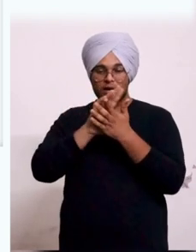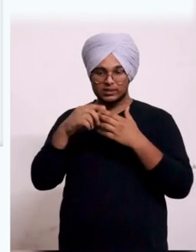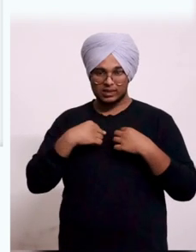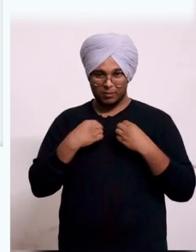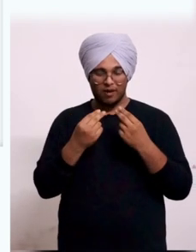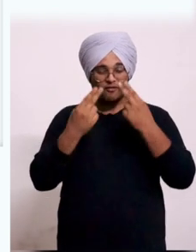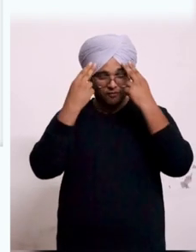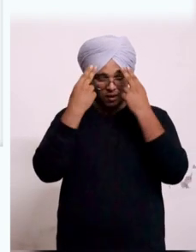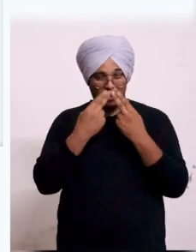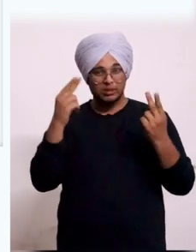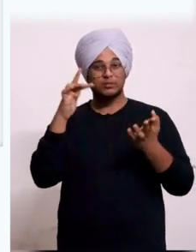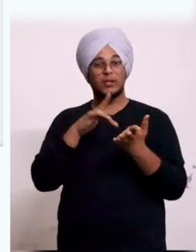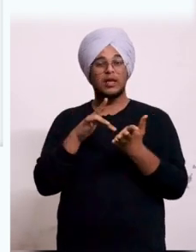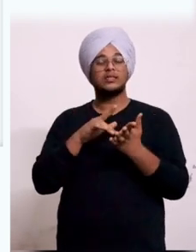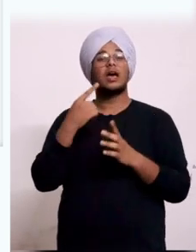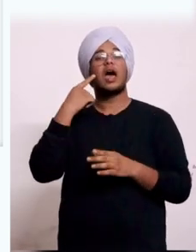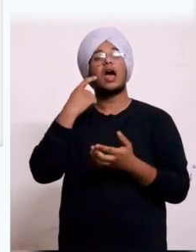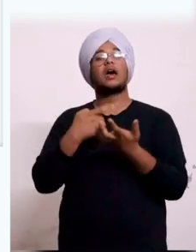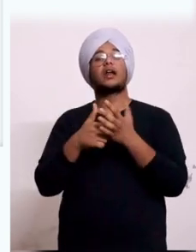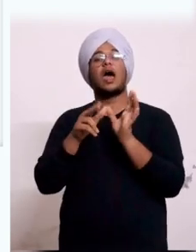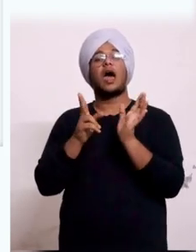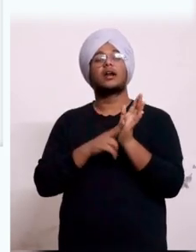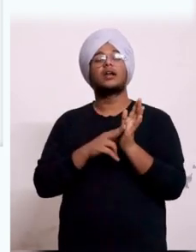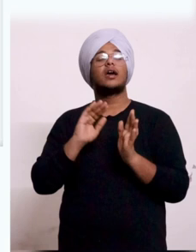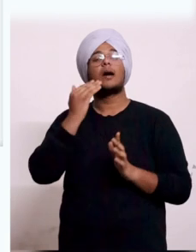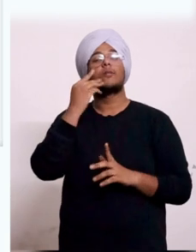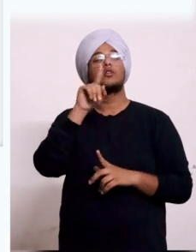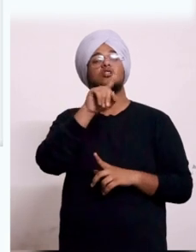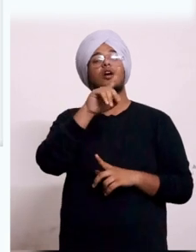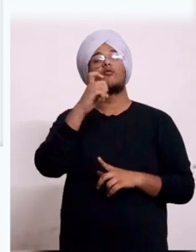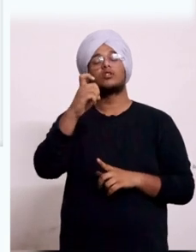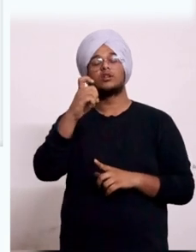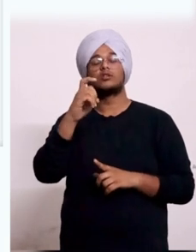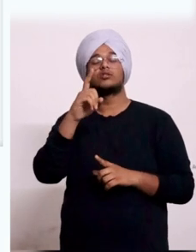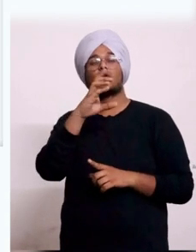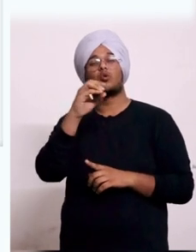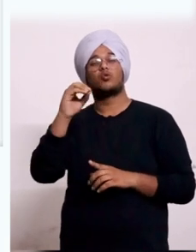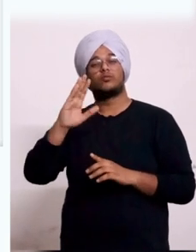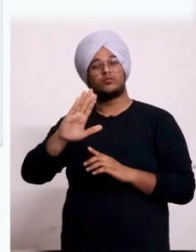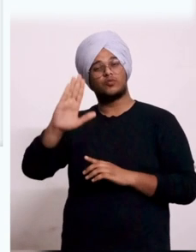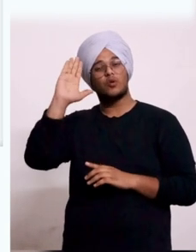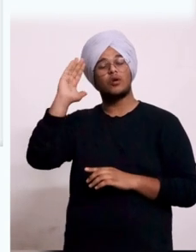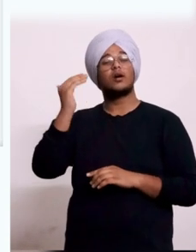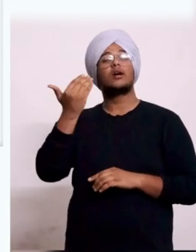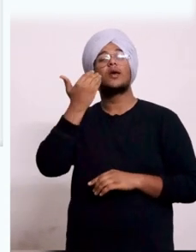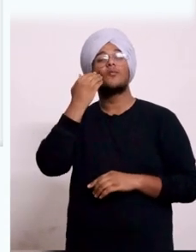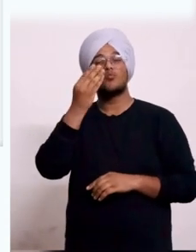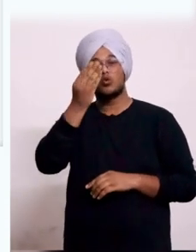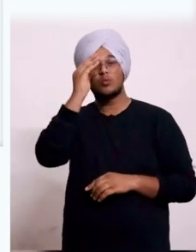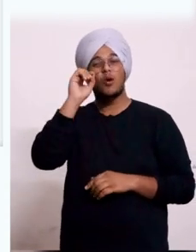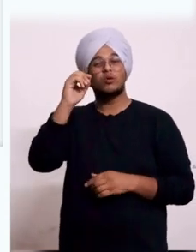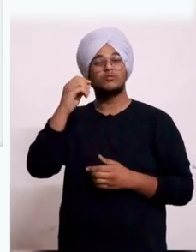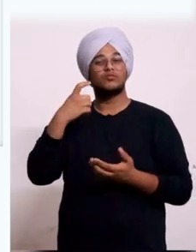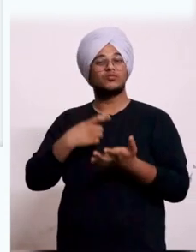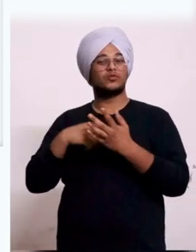and spread to India at the end of 17th century during the Mughal rule. It was especially featured in fine